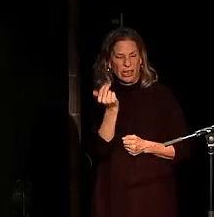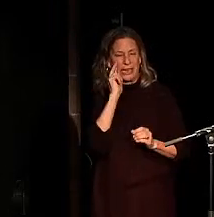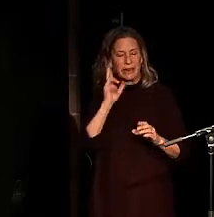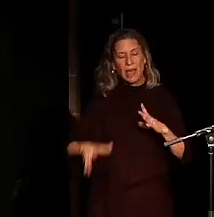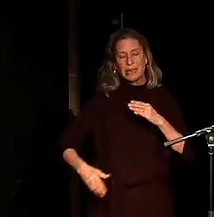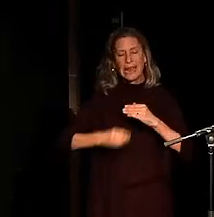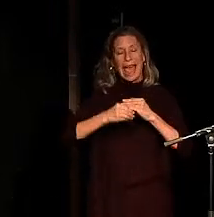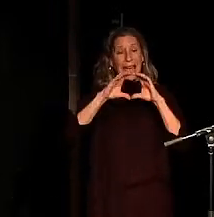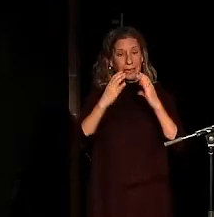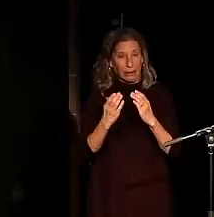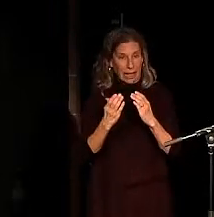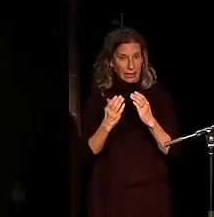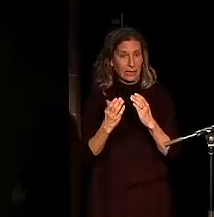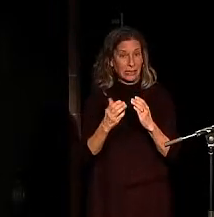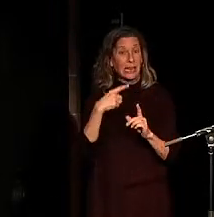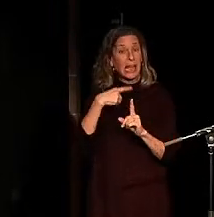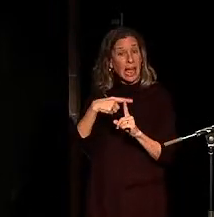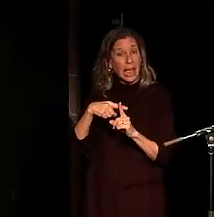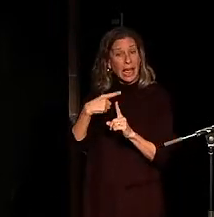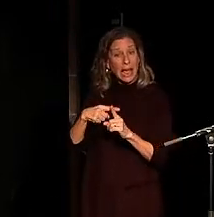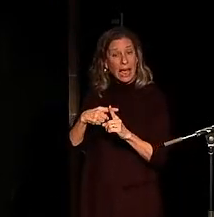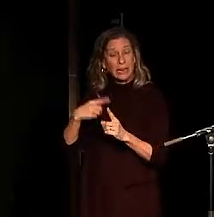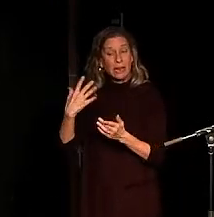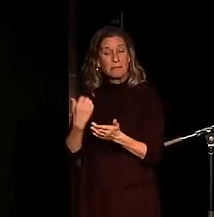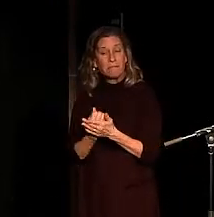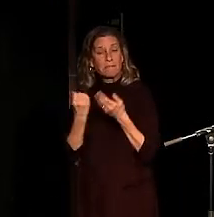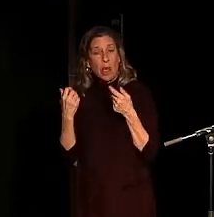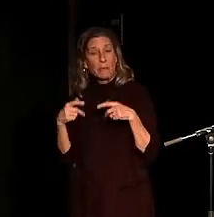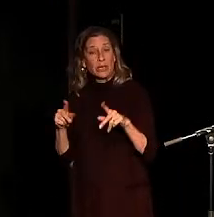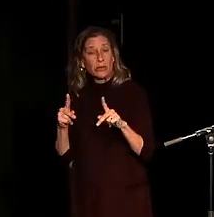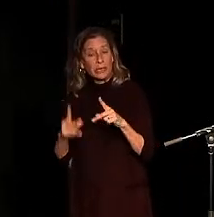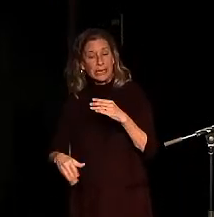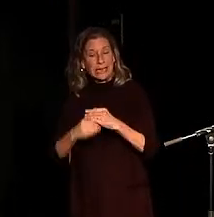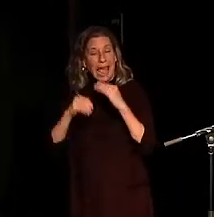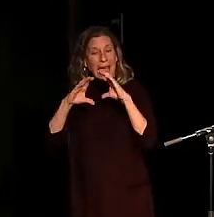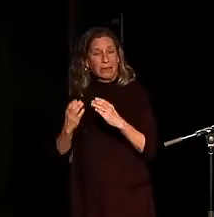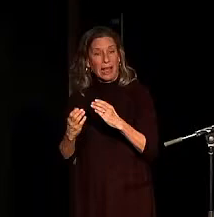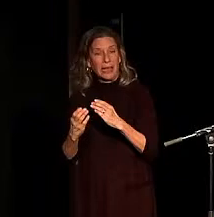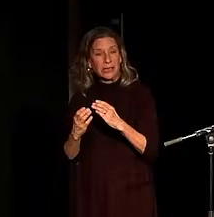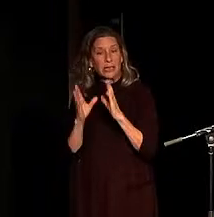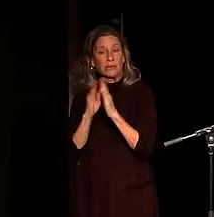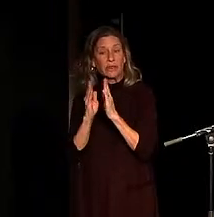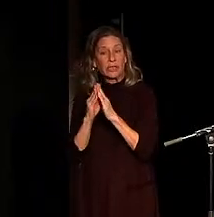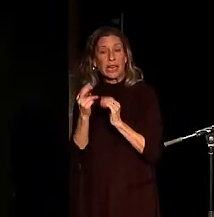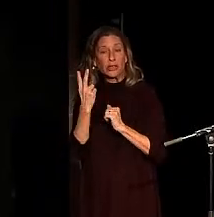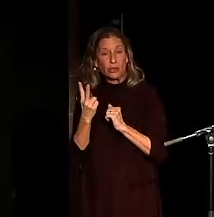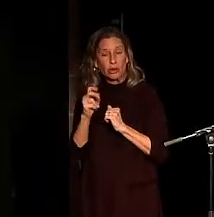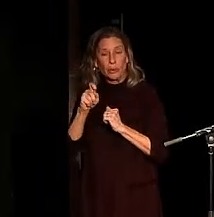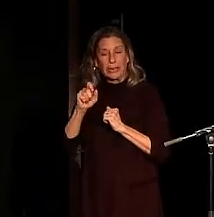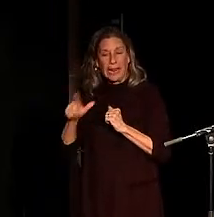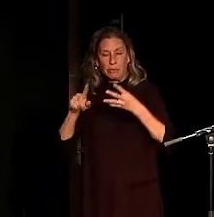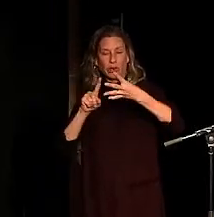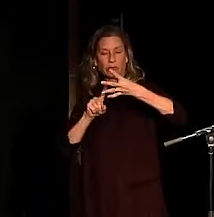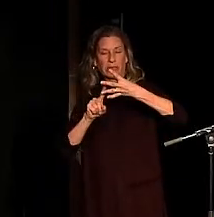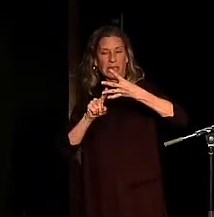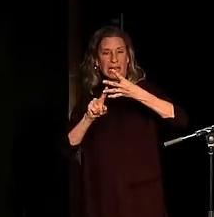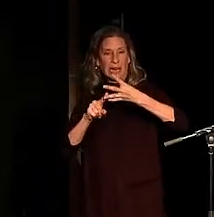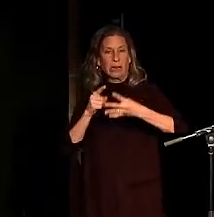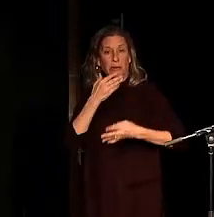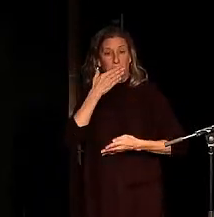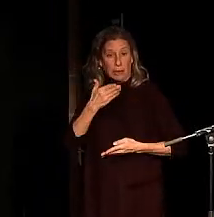for session one, and they will have another opportunity to add classes for session two at the end of April. That's helpful.